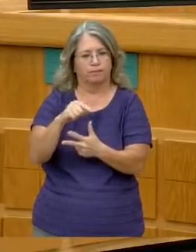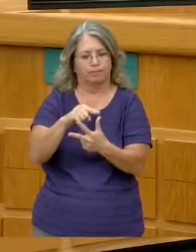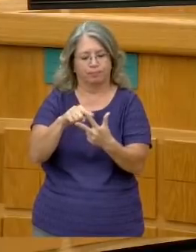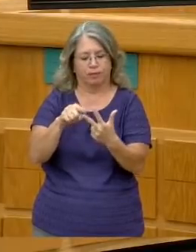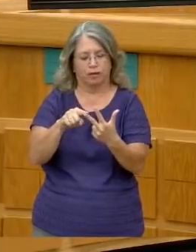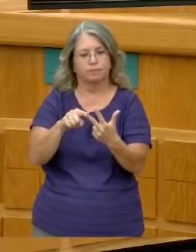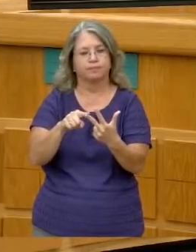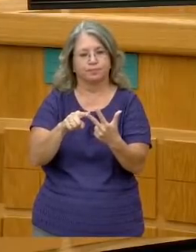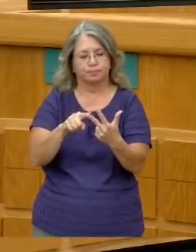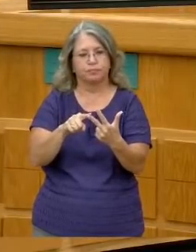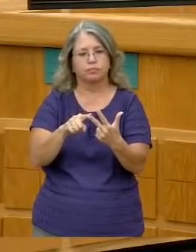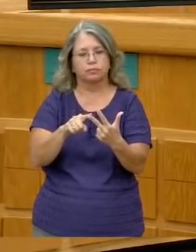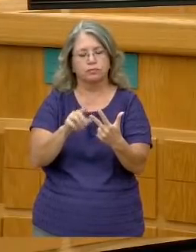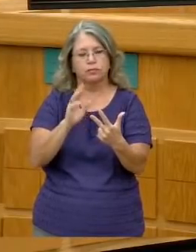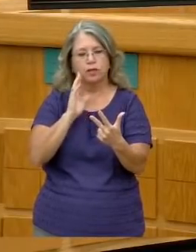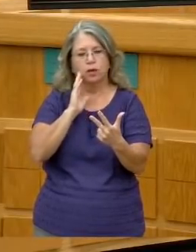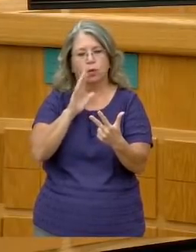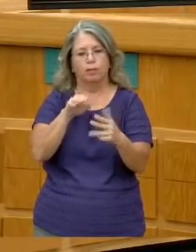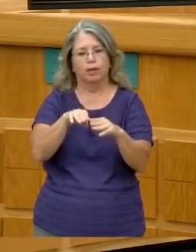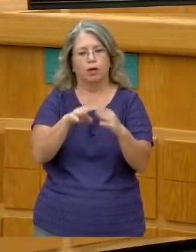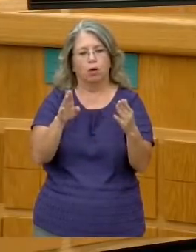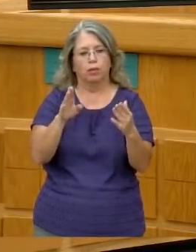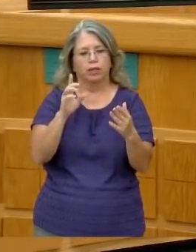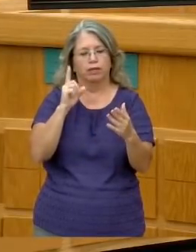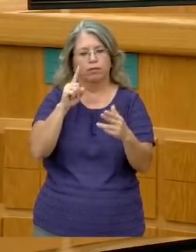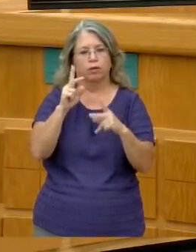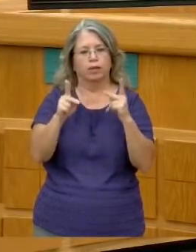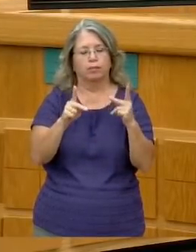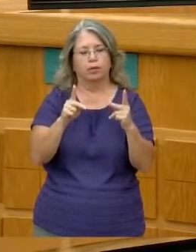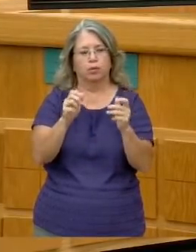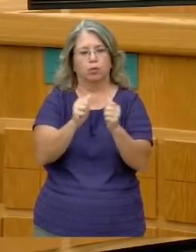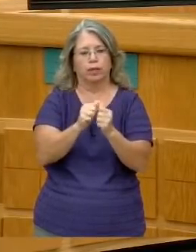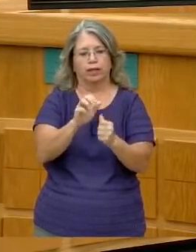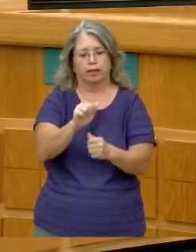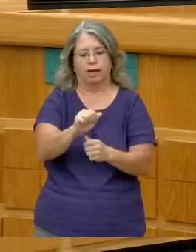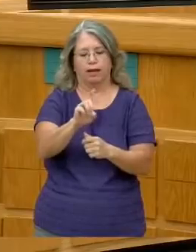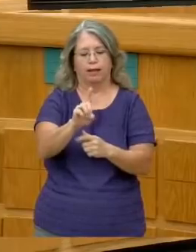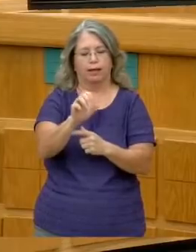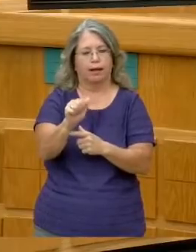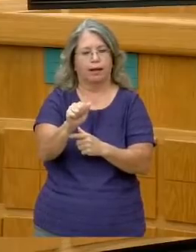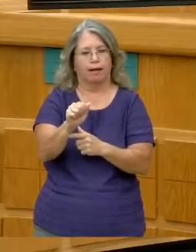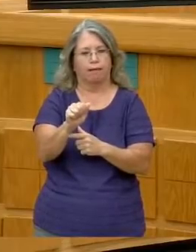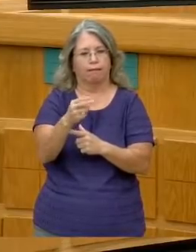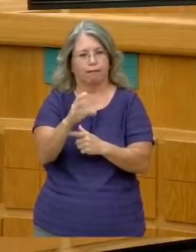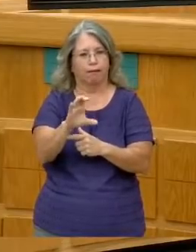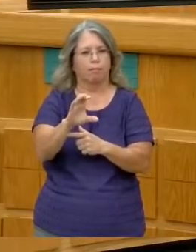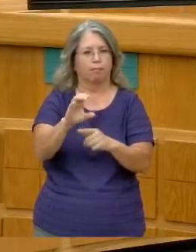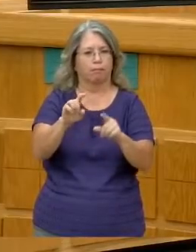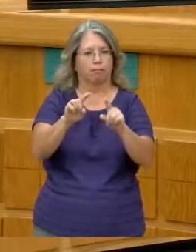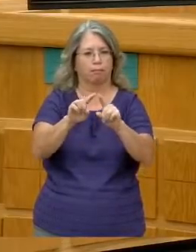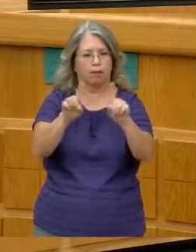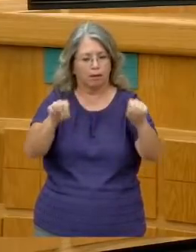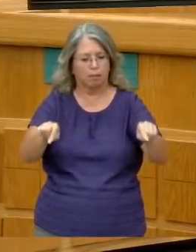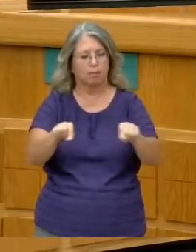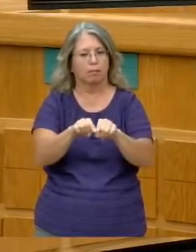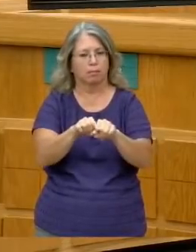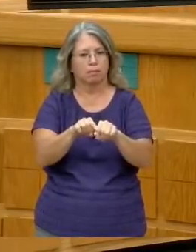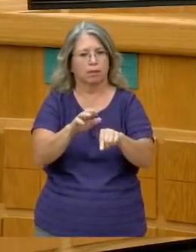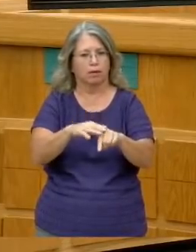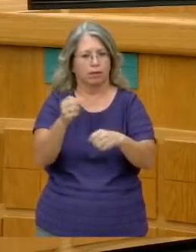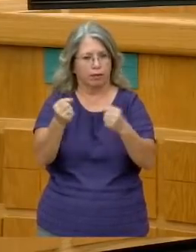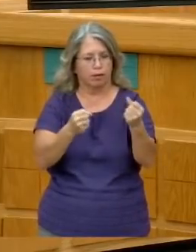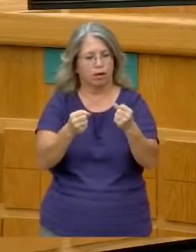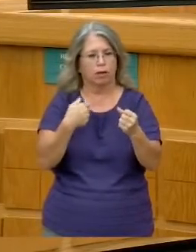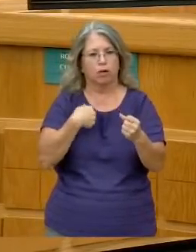will be open only to persons that have a handicap or ADA emblem or placard. And we have to do that